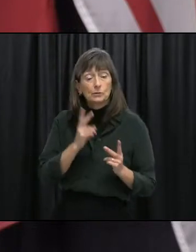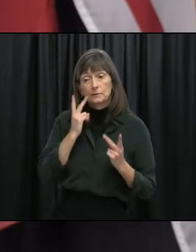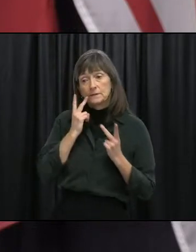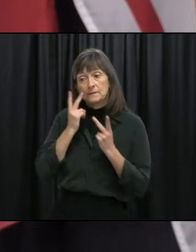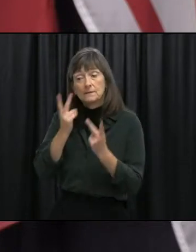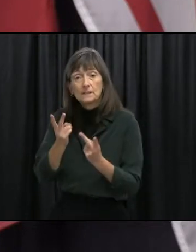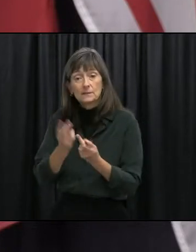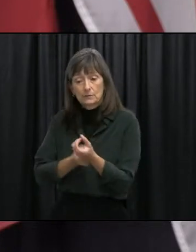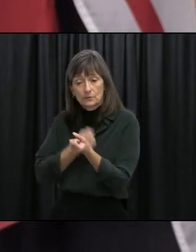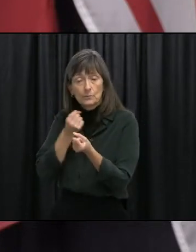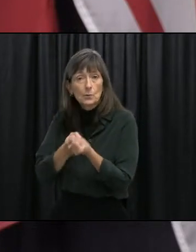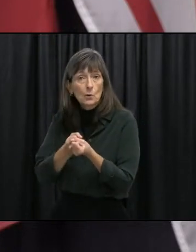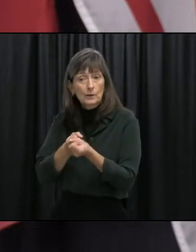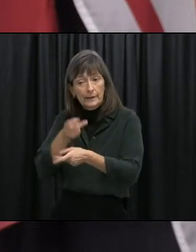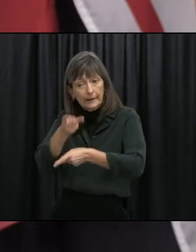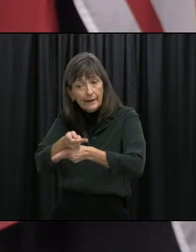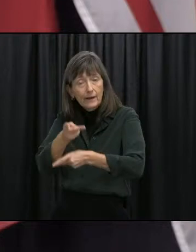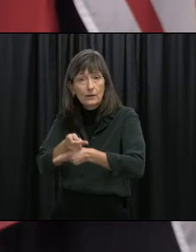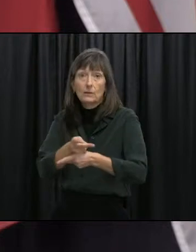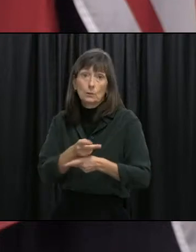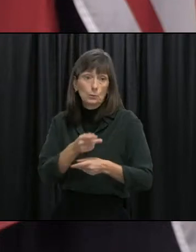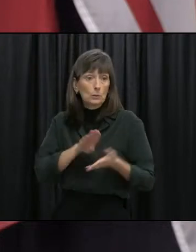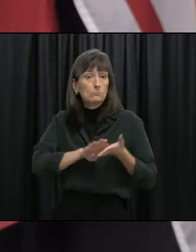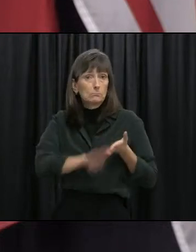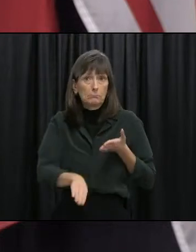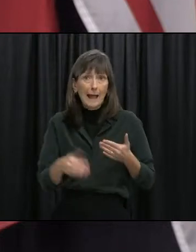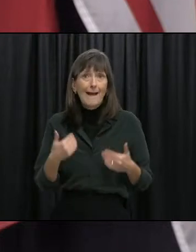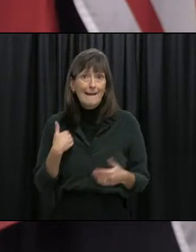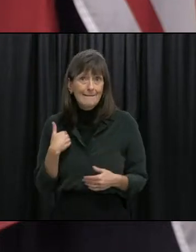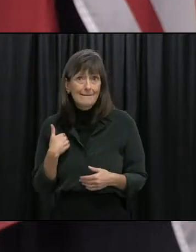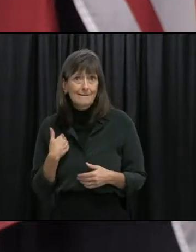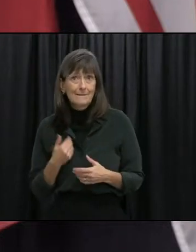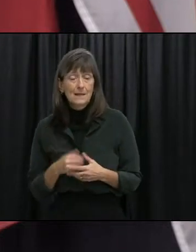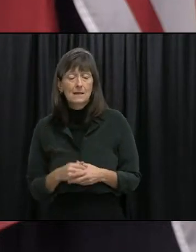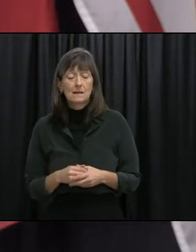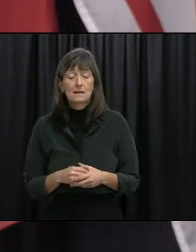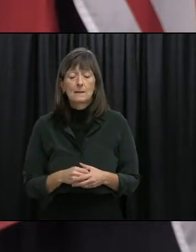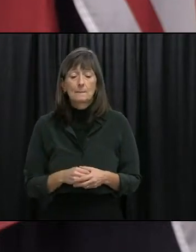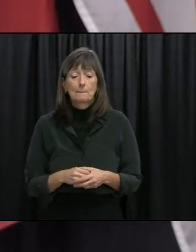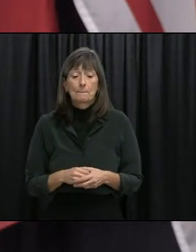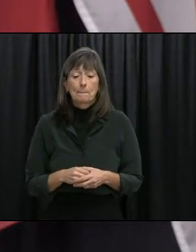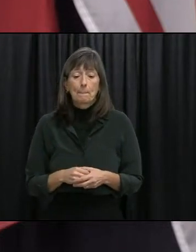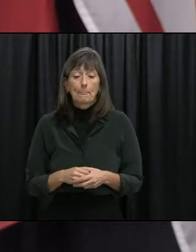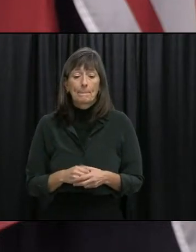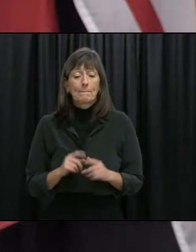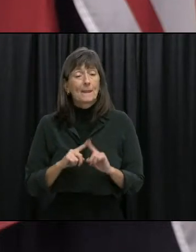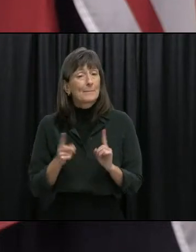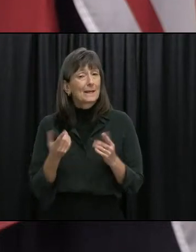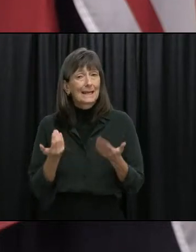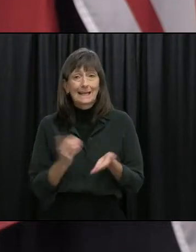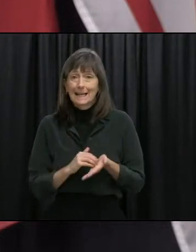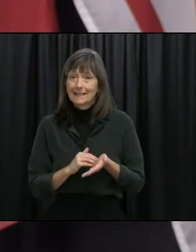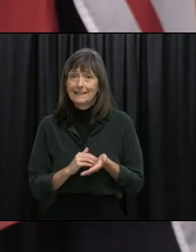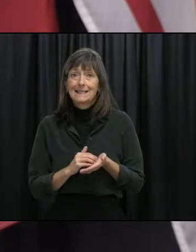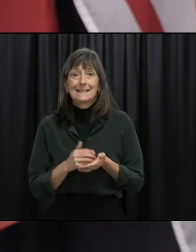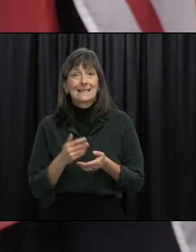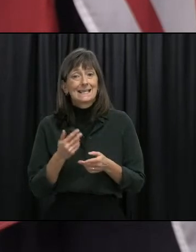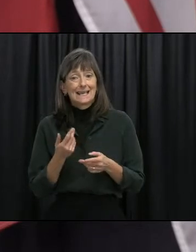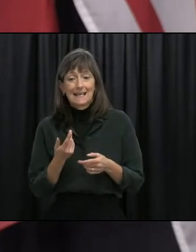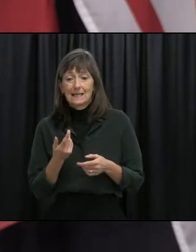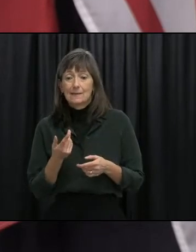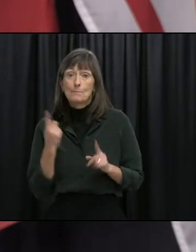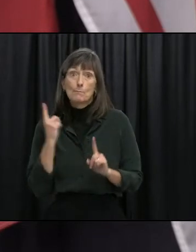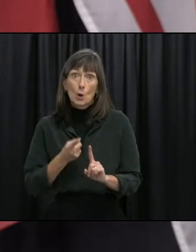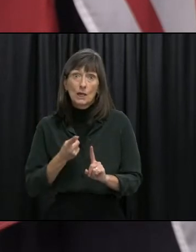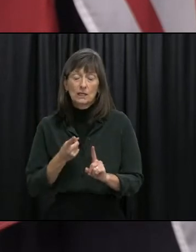things. But I think it is about containment. It's about